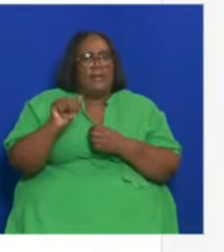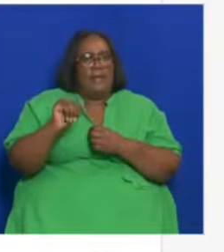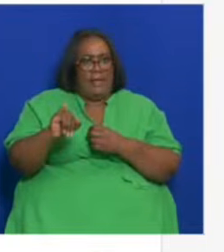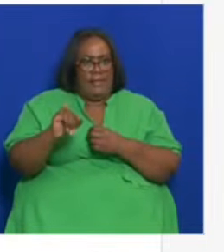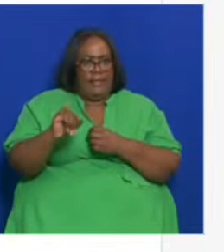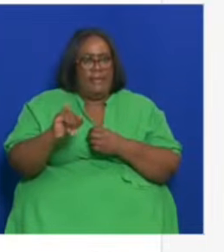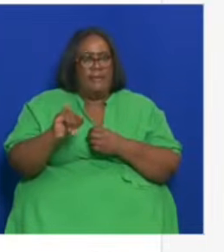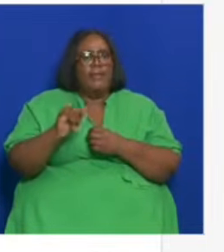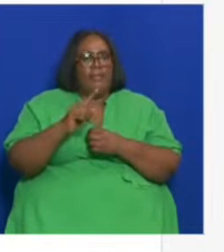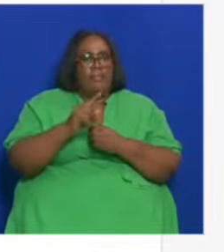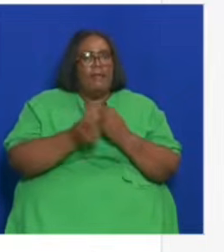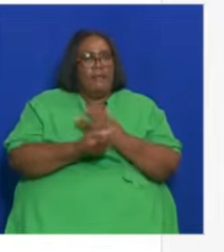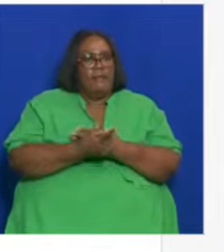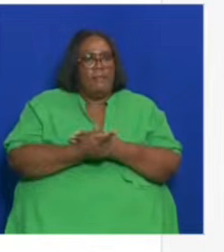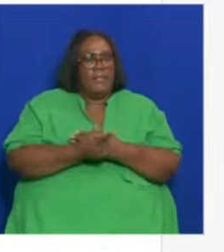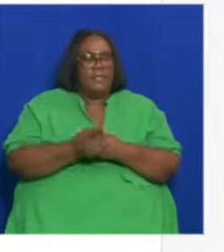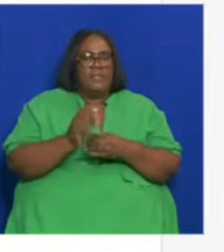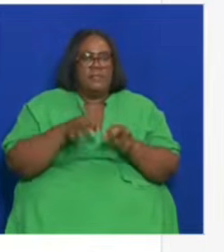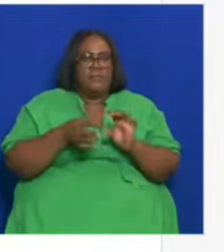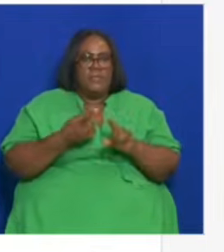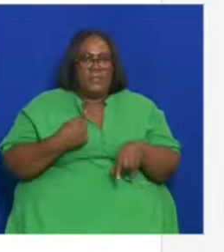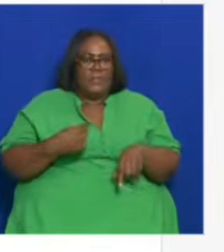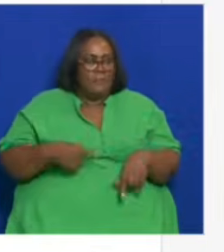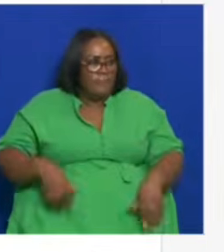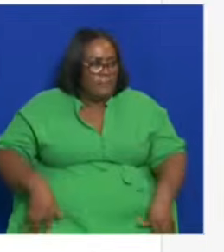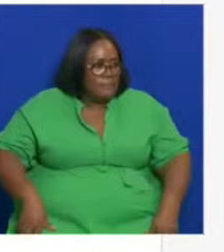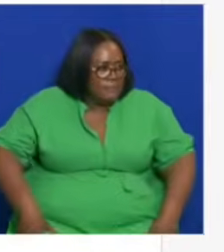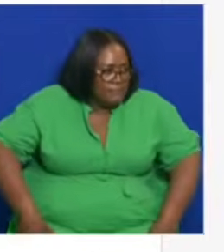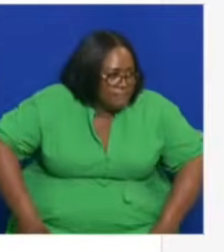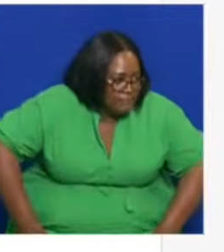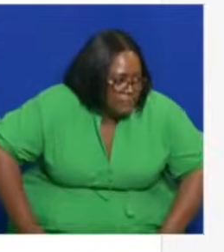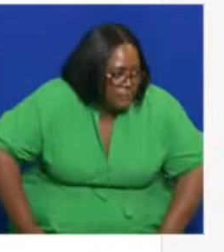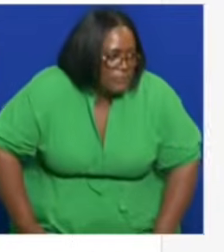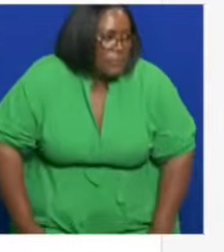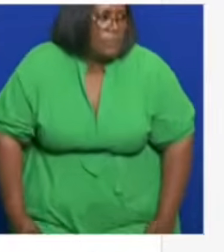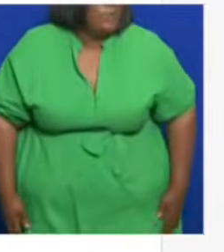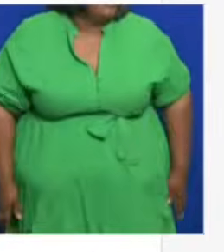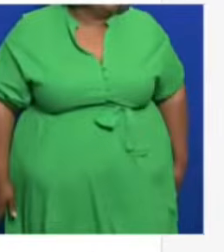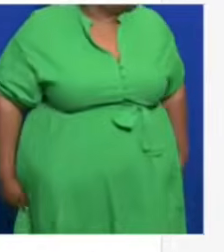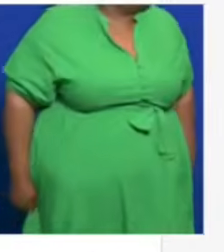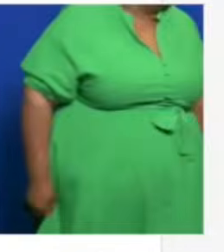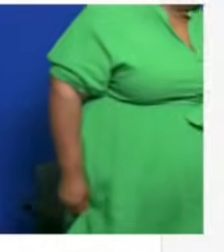Right. And now this is in relation now to Project Diversion, is it not?